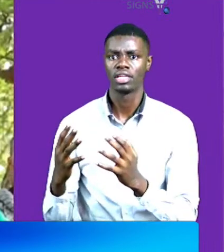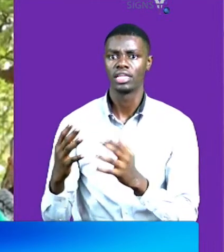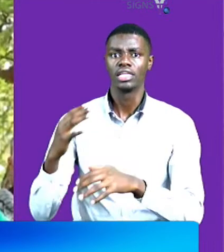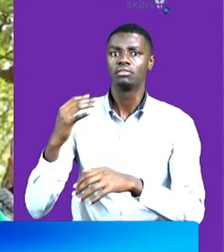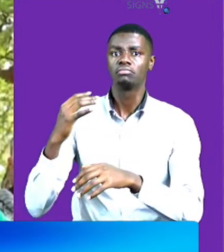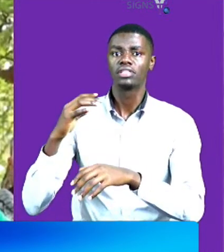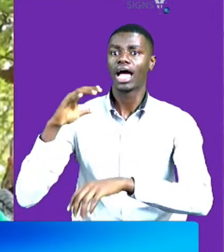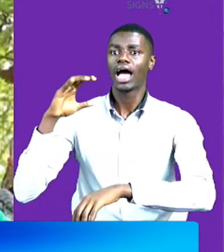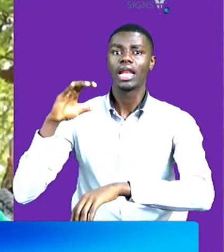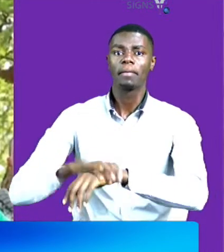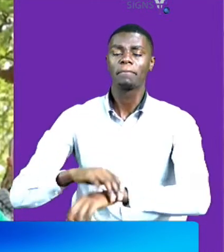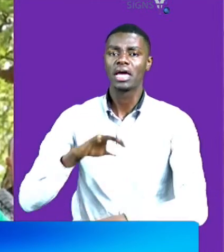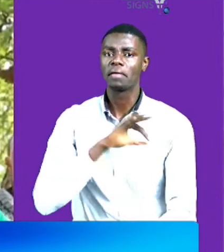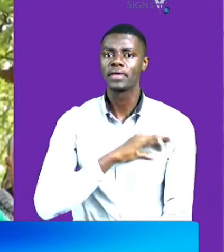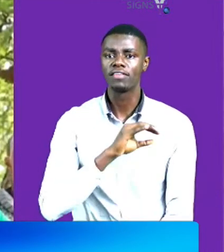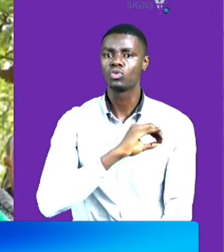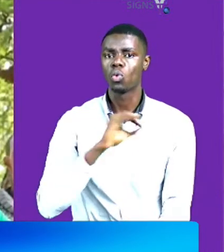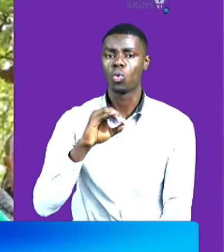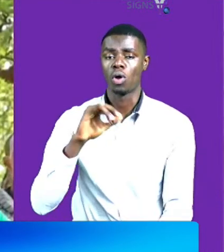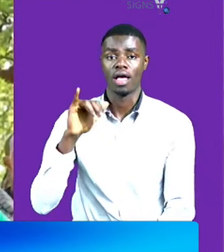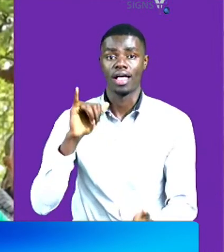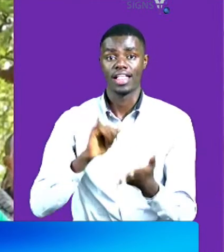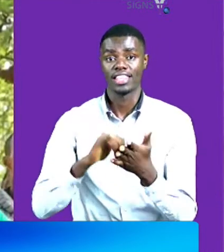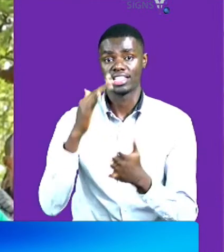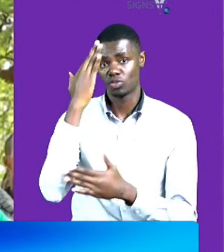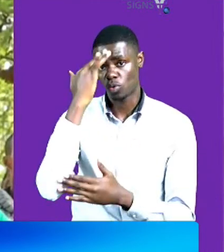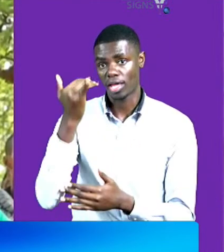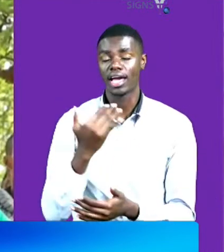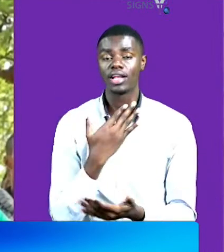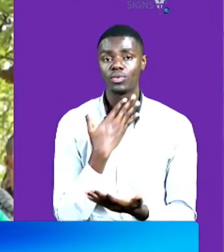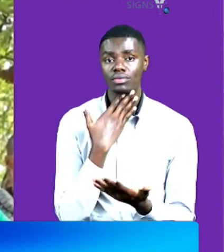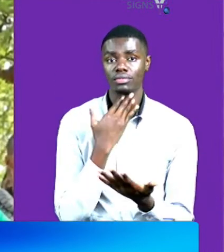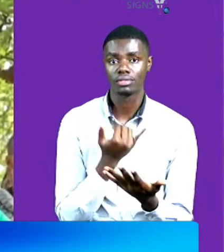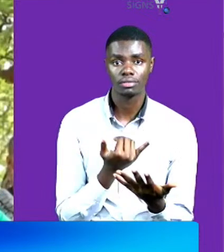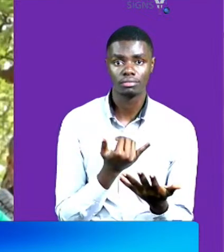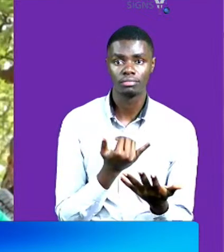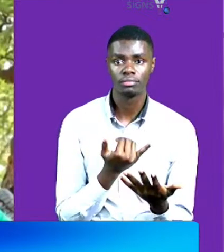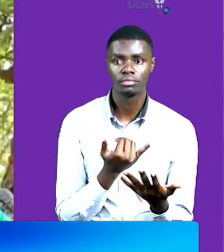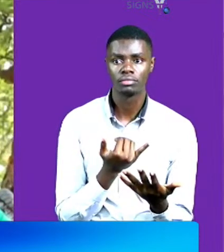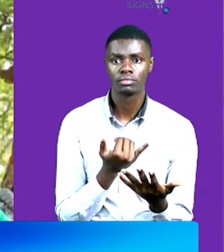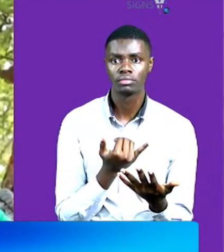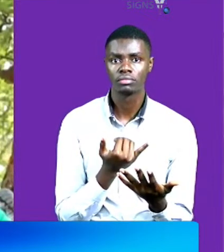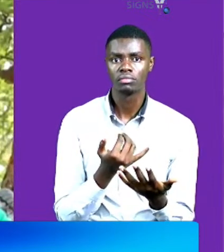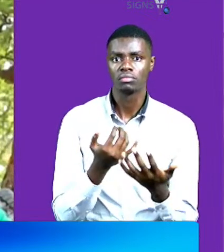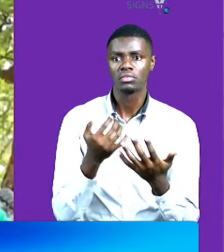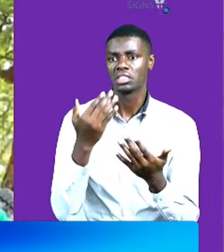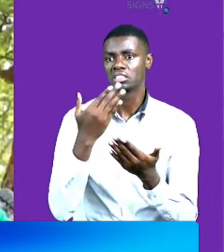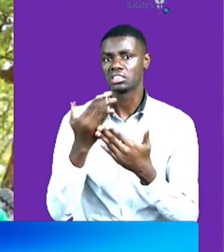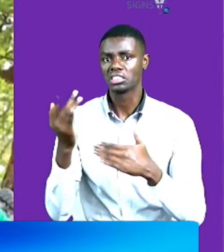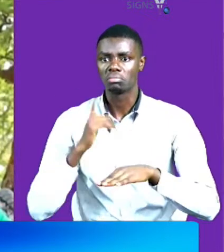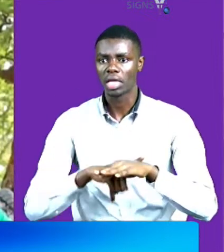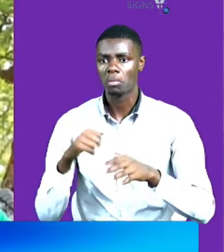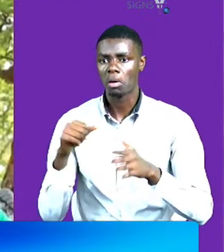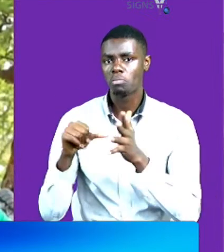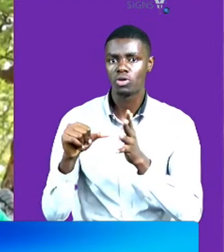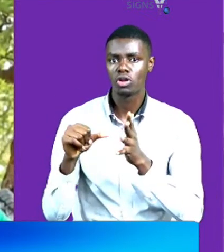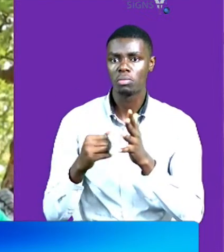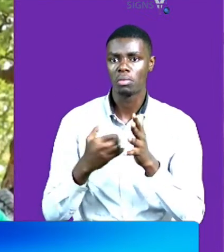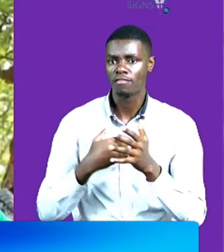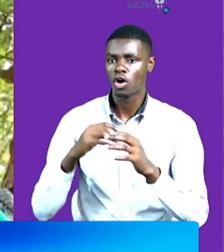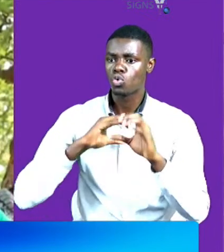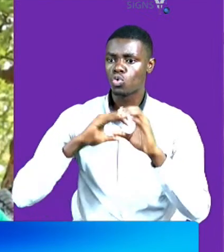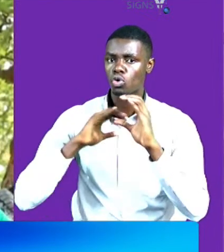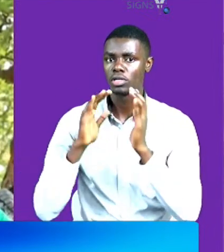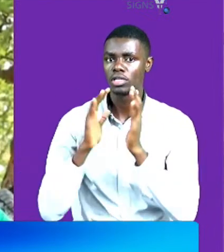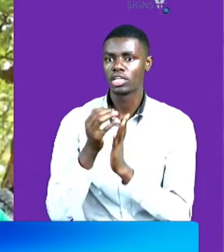chochote kutoka barabara hii. Ndio sababu walikuwa wanataka, na ndio sababu mara nyingine walikuwa na shida ya kuongea na watu